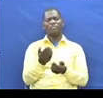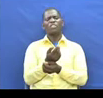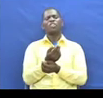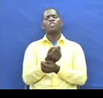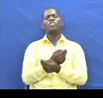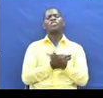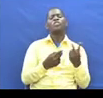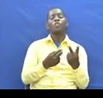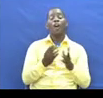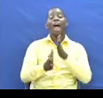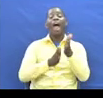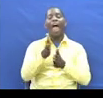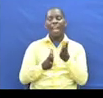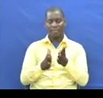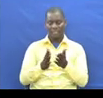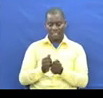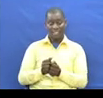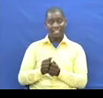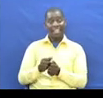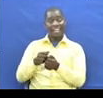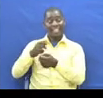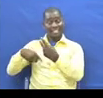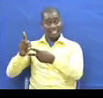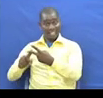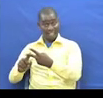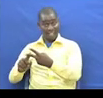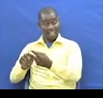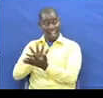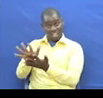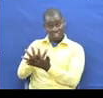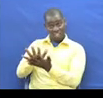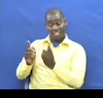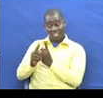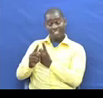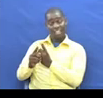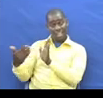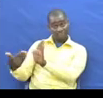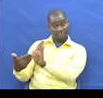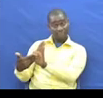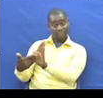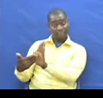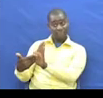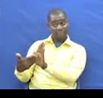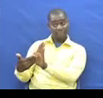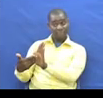Also, you have another 2 elements here. They can even be 3. There is a second illustration here.